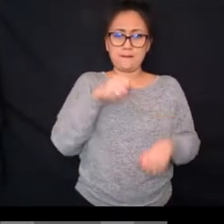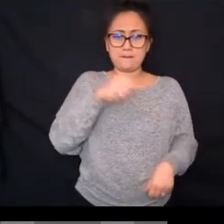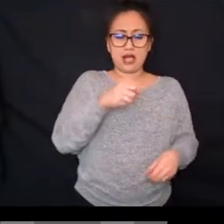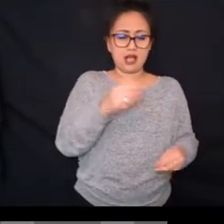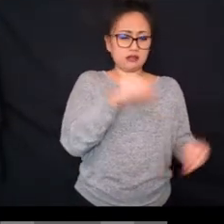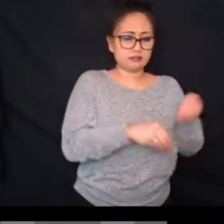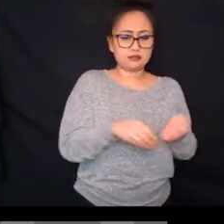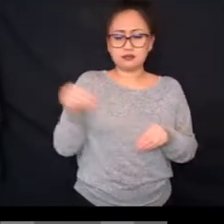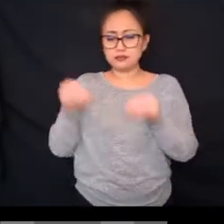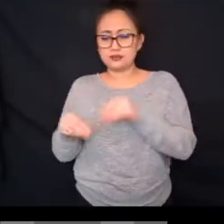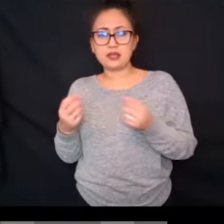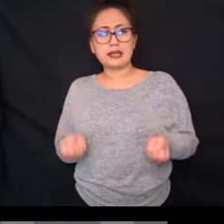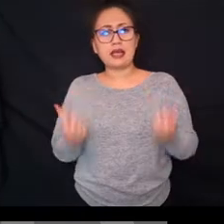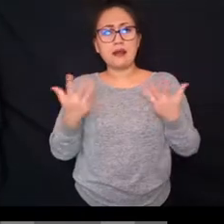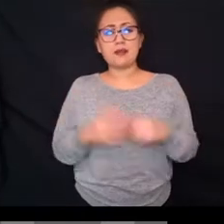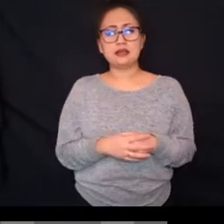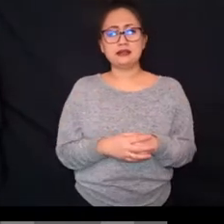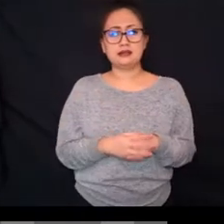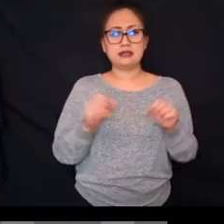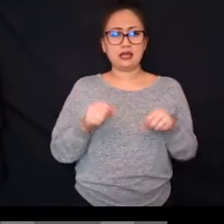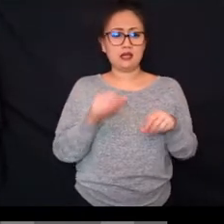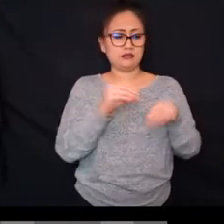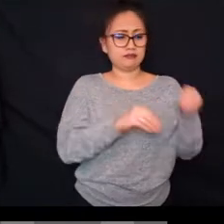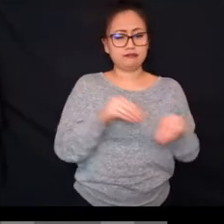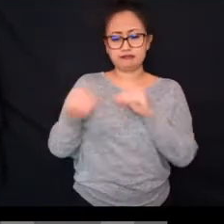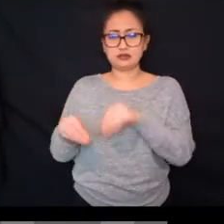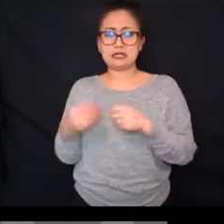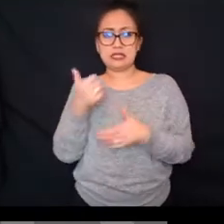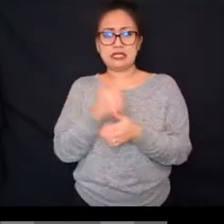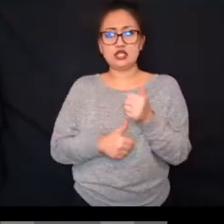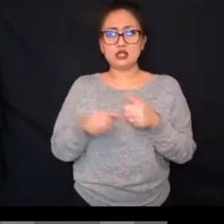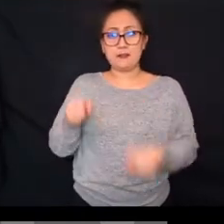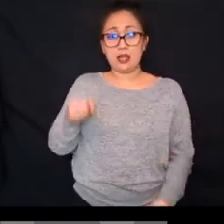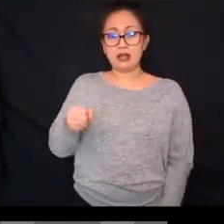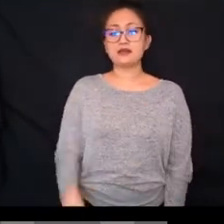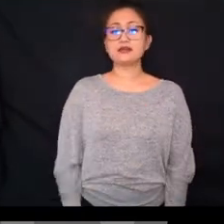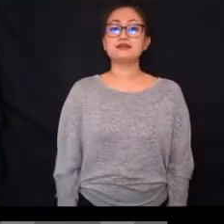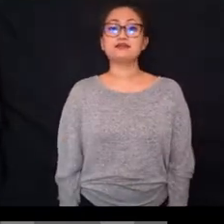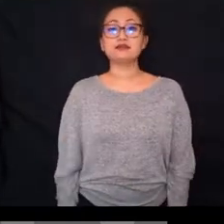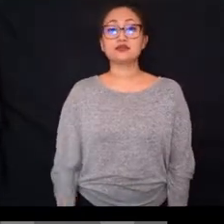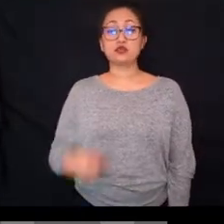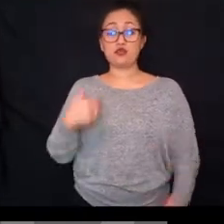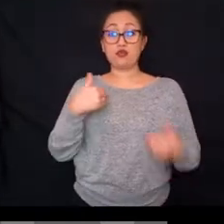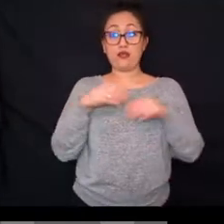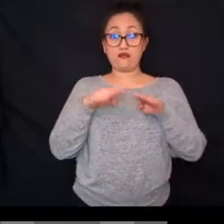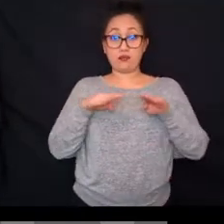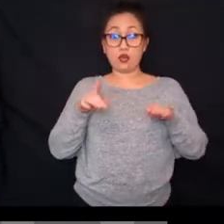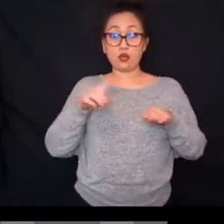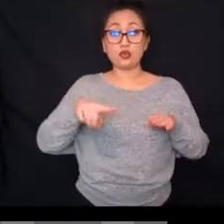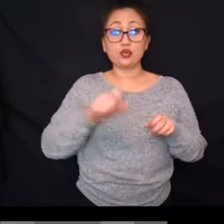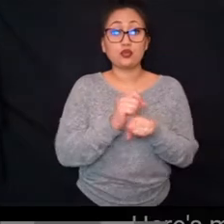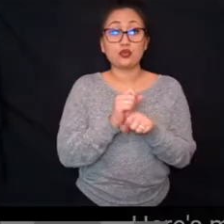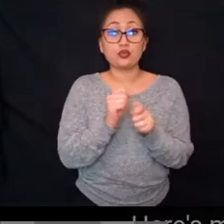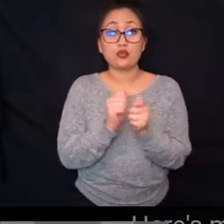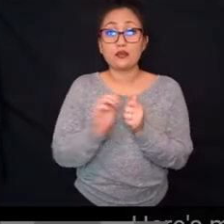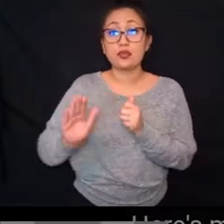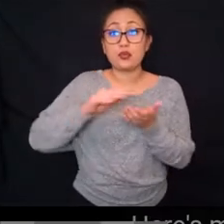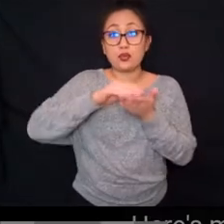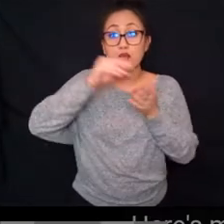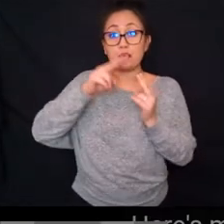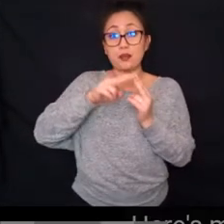Yes. All right. Well, I have a board, and you're going to work with your learning partner. I have your